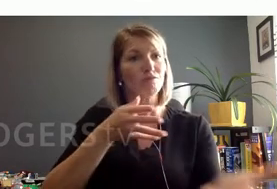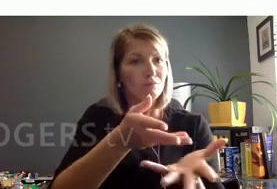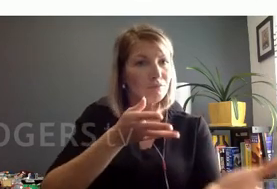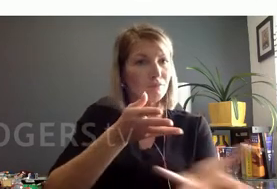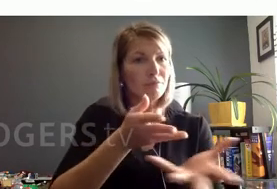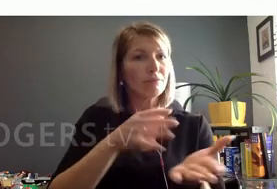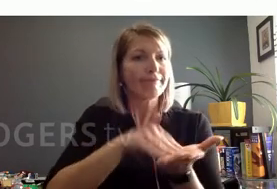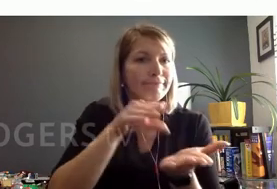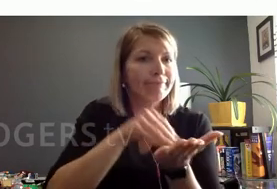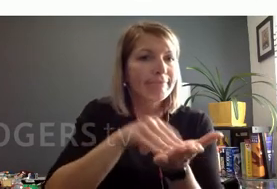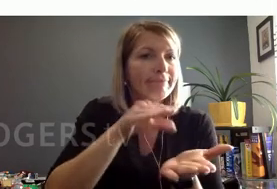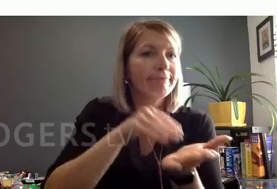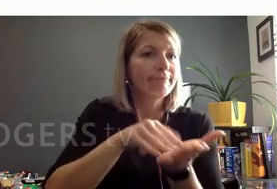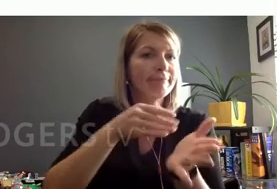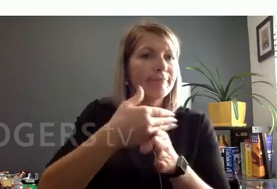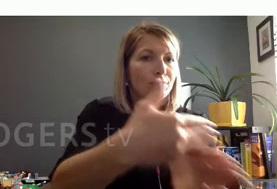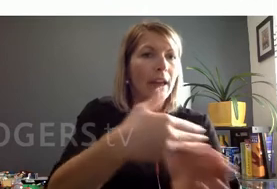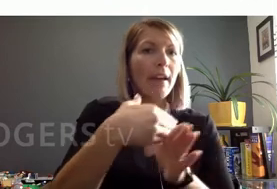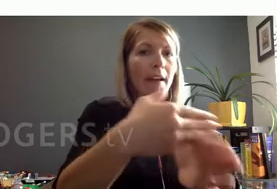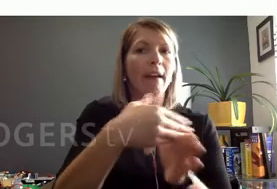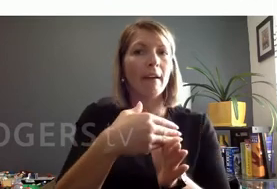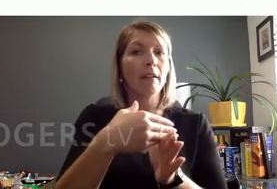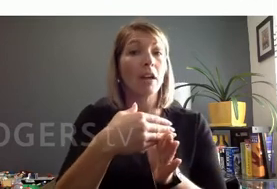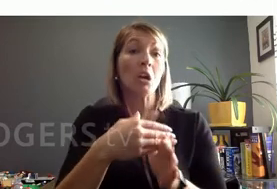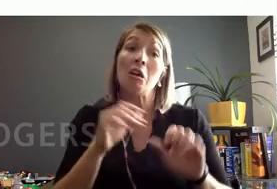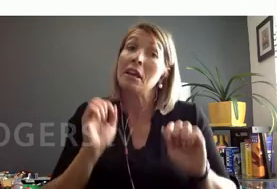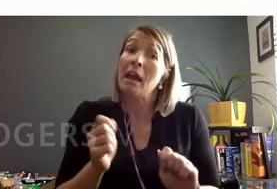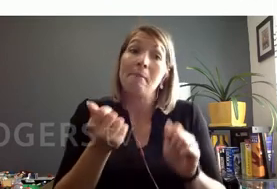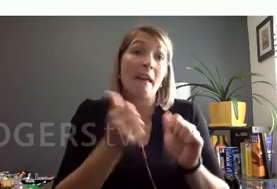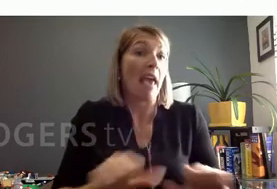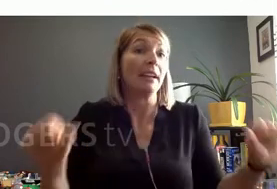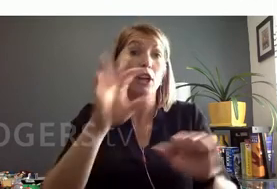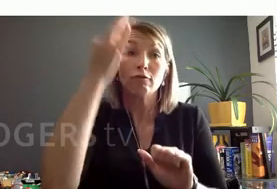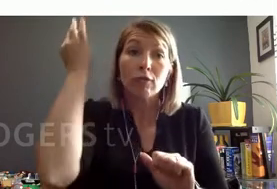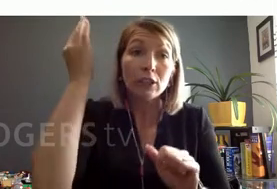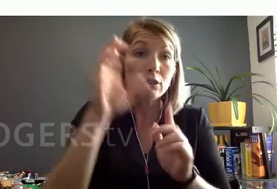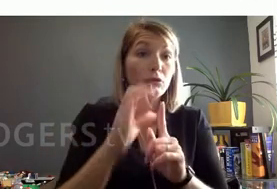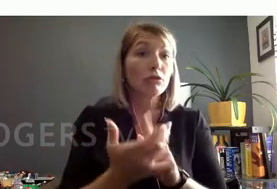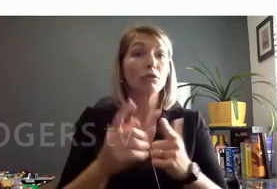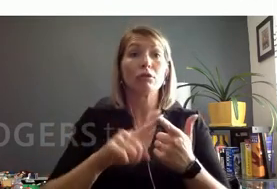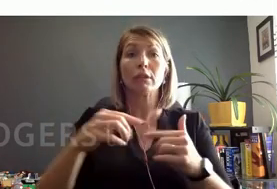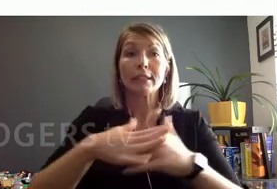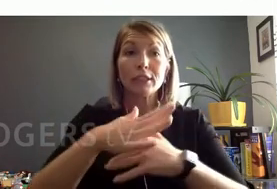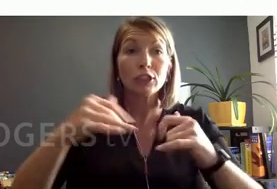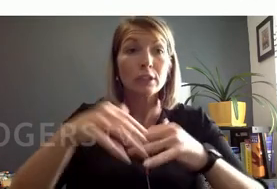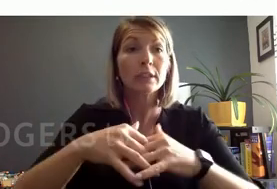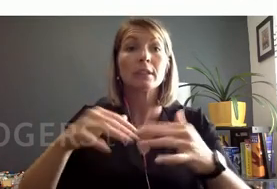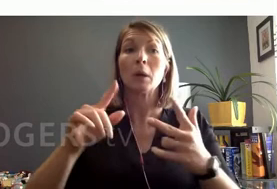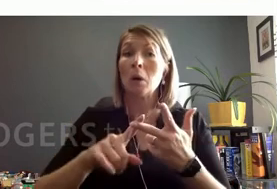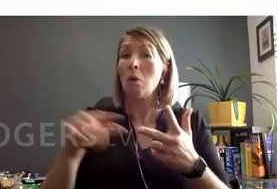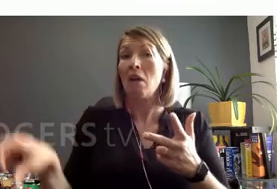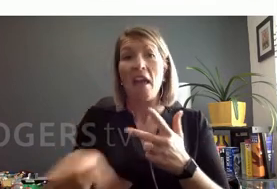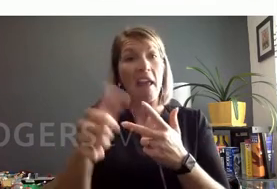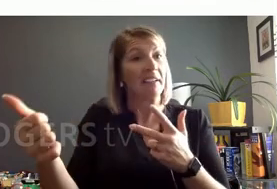diverse cultural backgrounds, which includes both Indigenous and Francophone and local communities as well. So this is